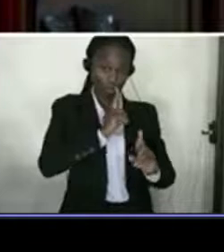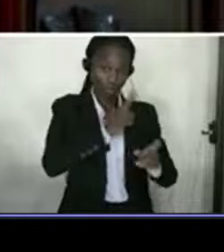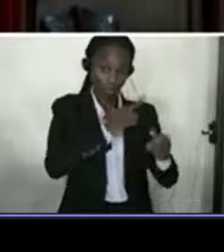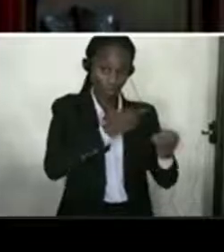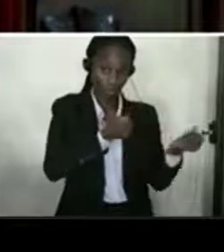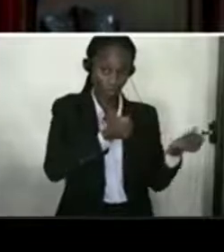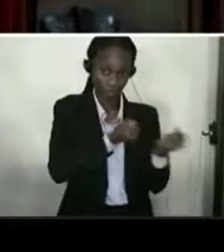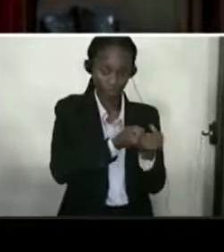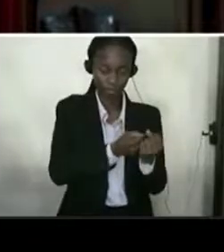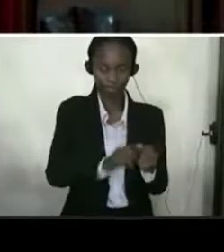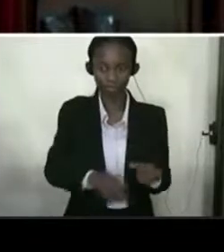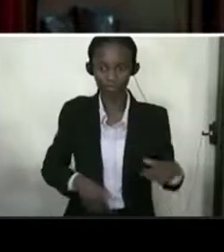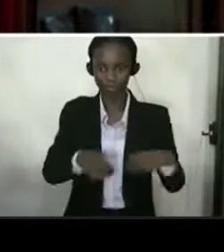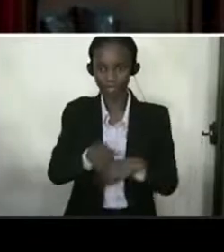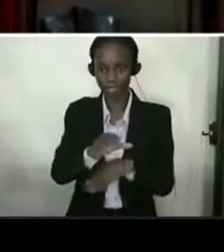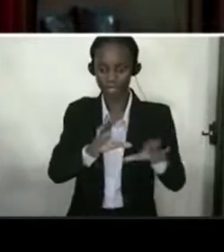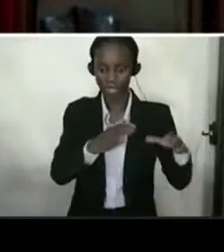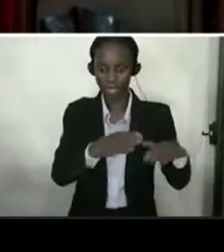ACDP.